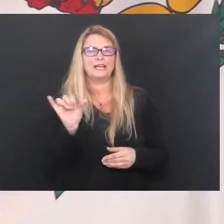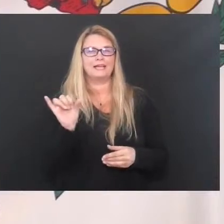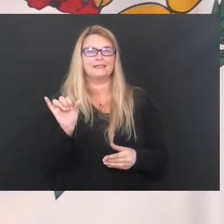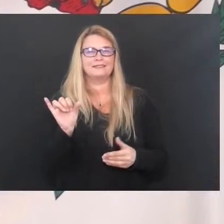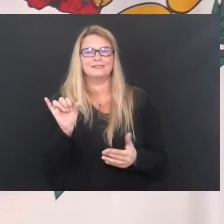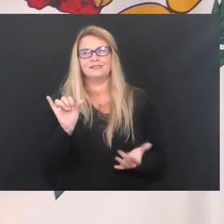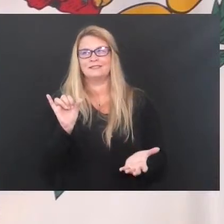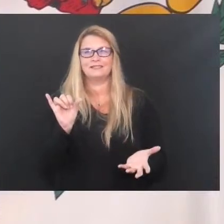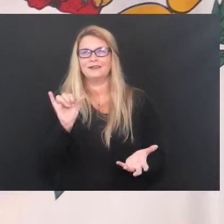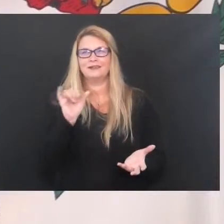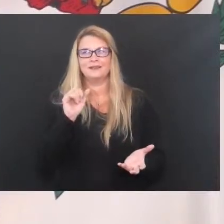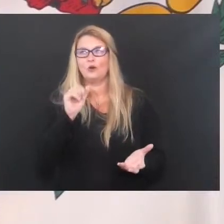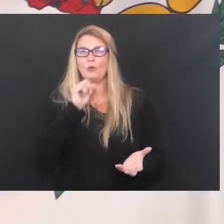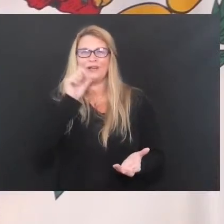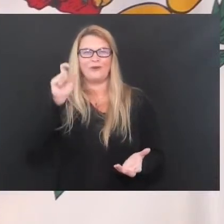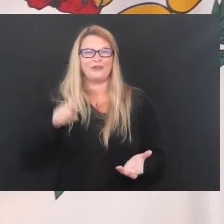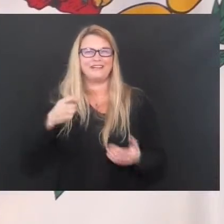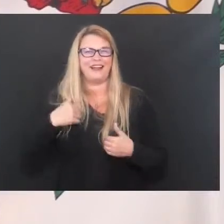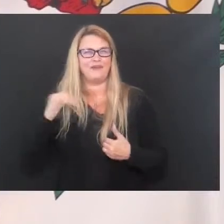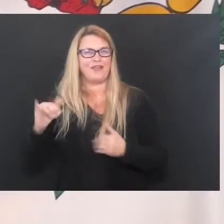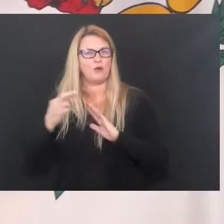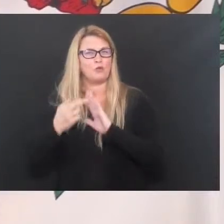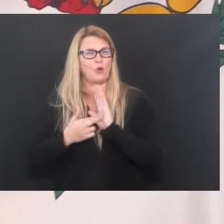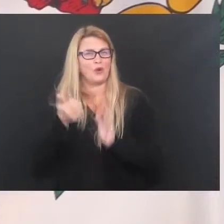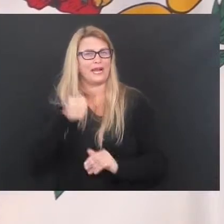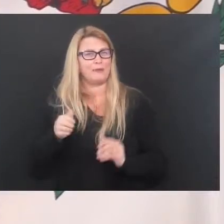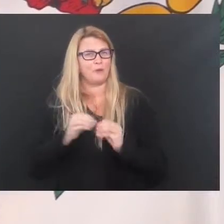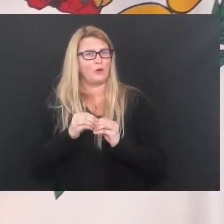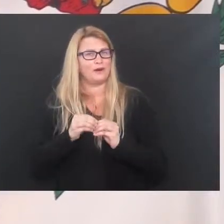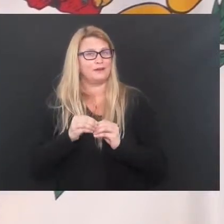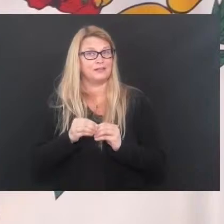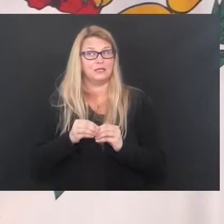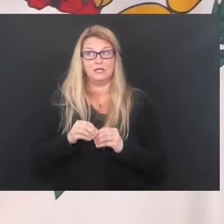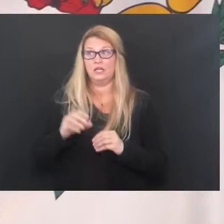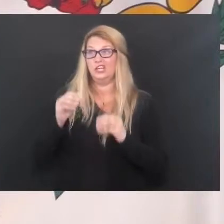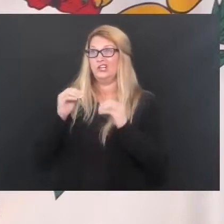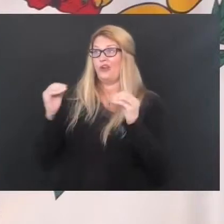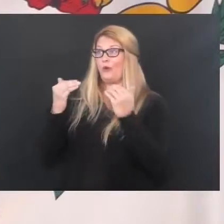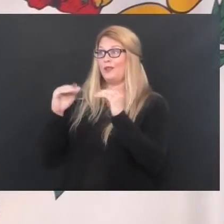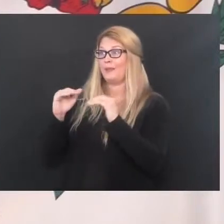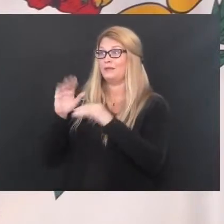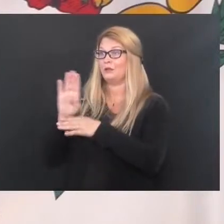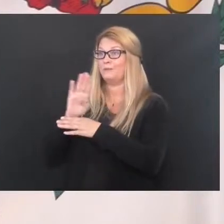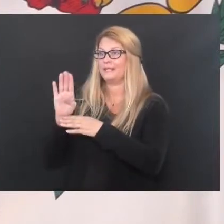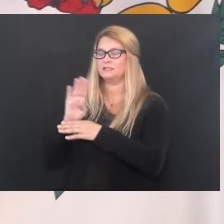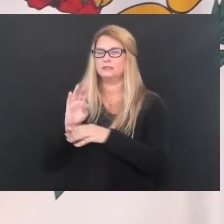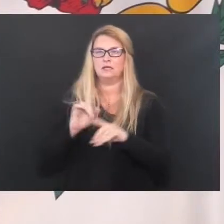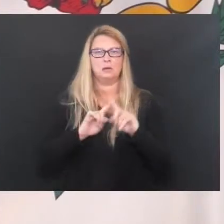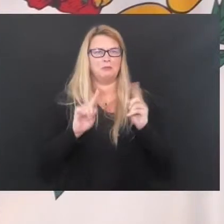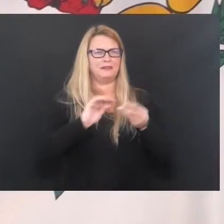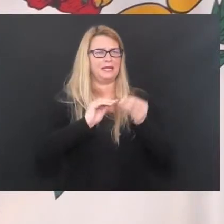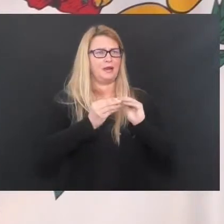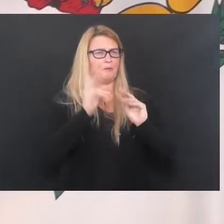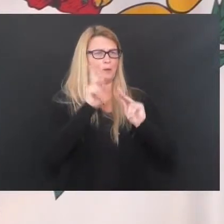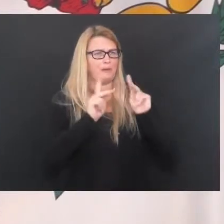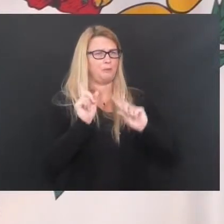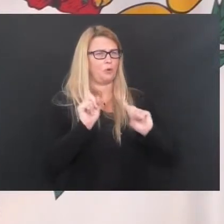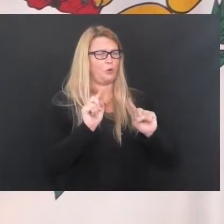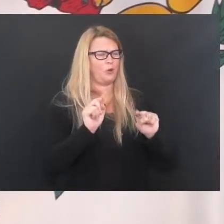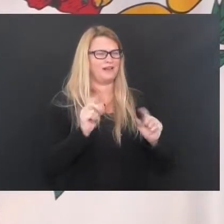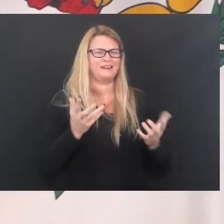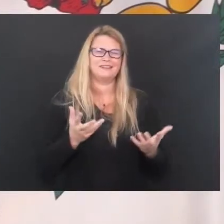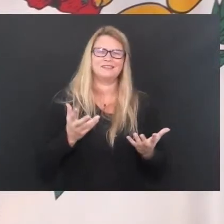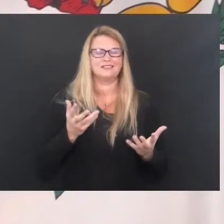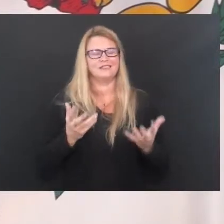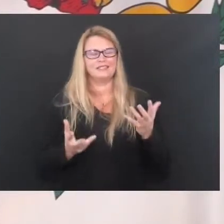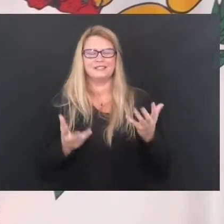unnecessary thing to have. I mean, if you're going to have no limitations on the business for the number of people that can go into the business and everything, it's